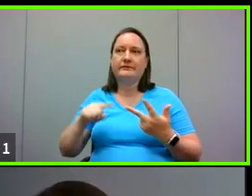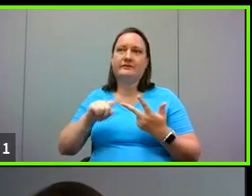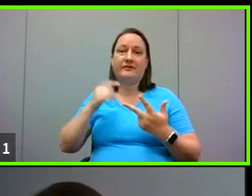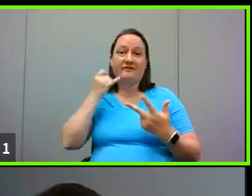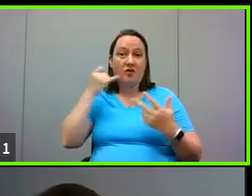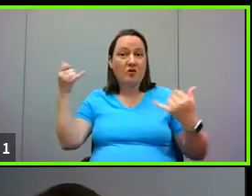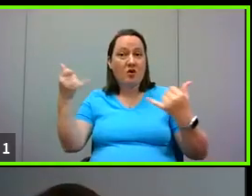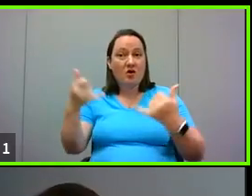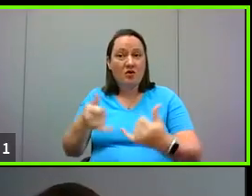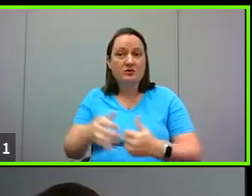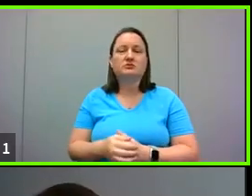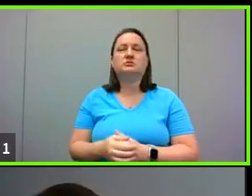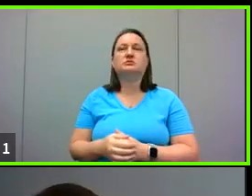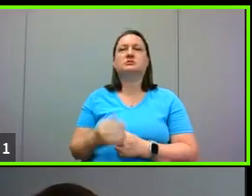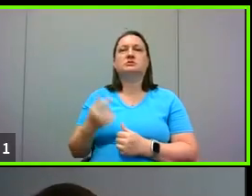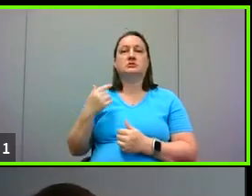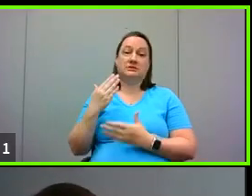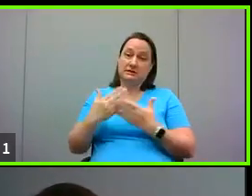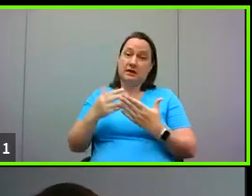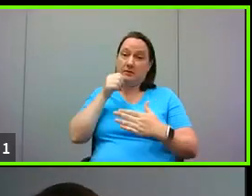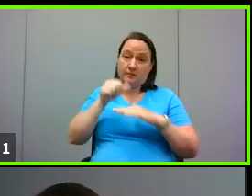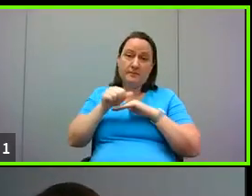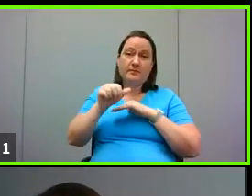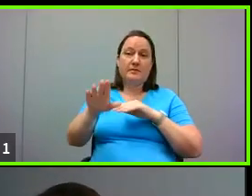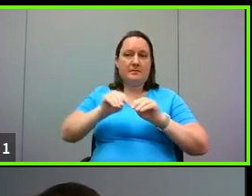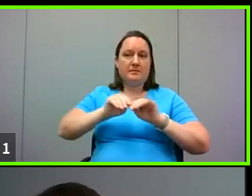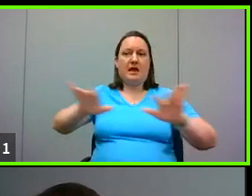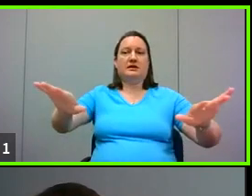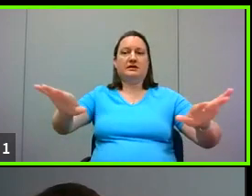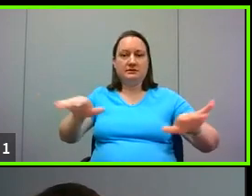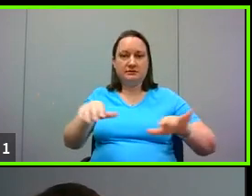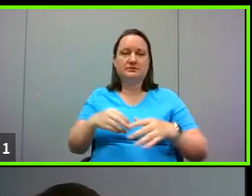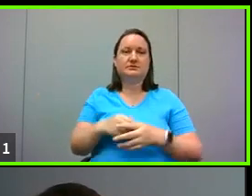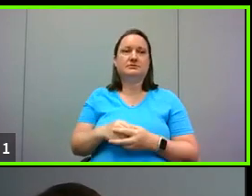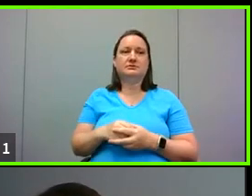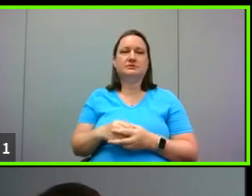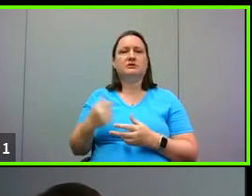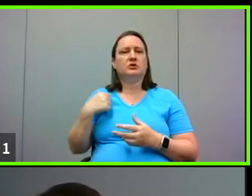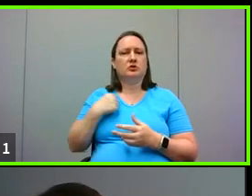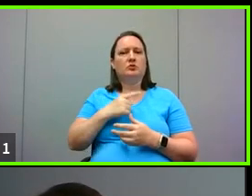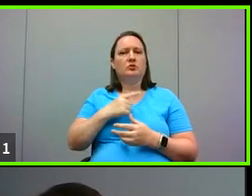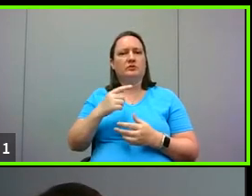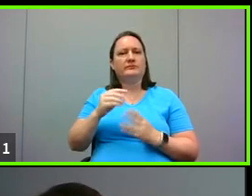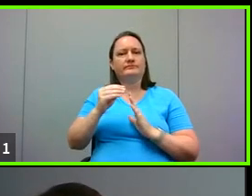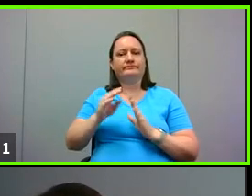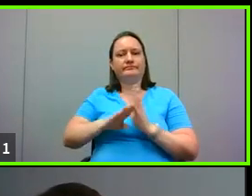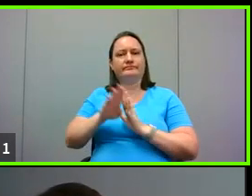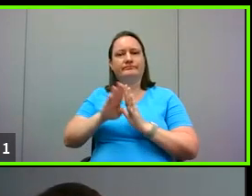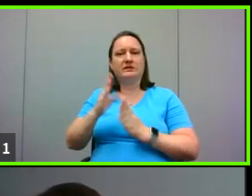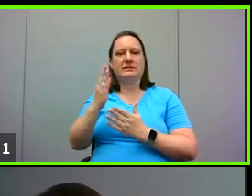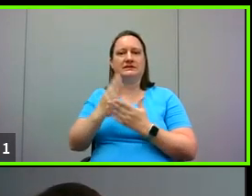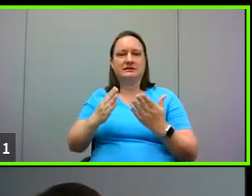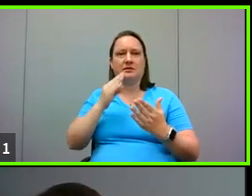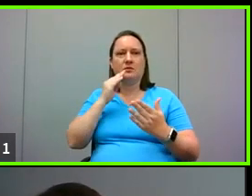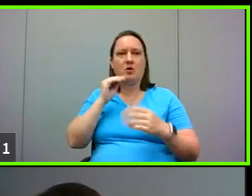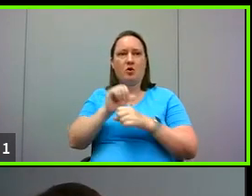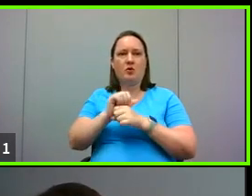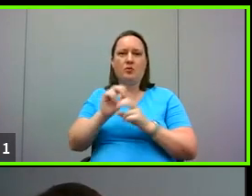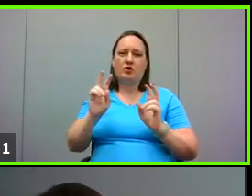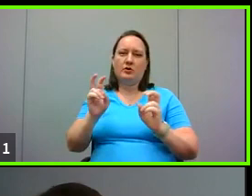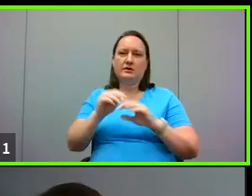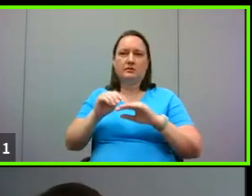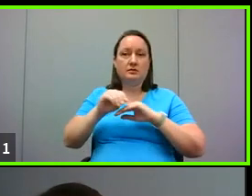have been doing some mailings, like we've come up with some homework packets where we've mailed some of those out to the students and then touch